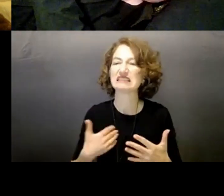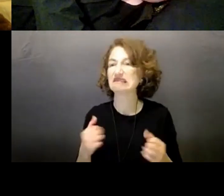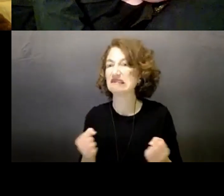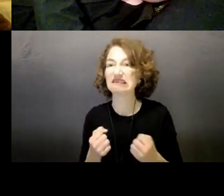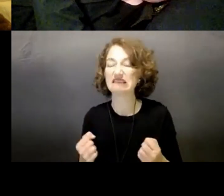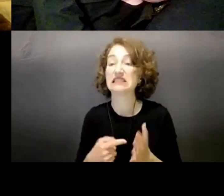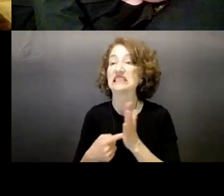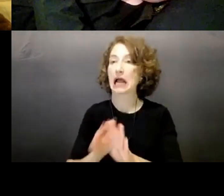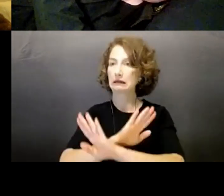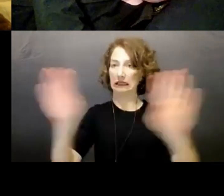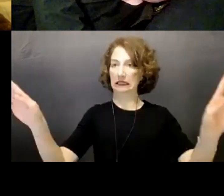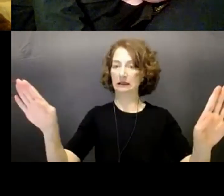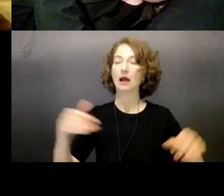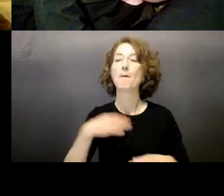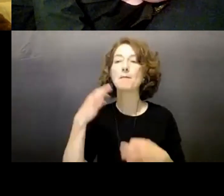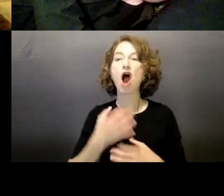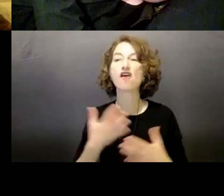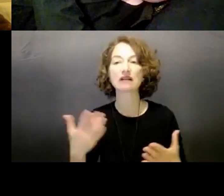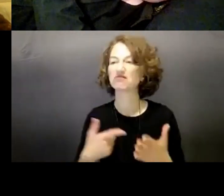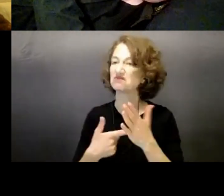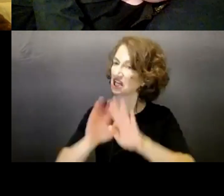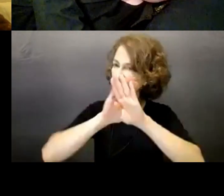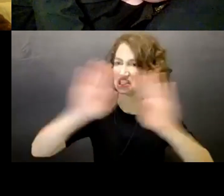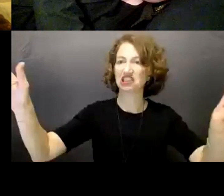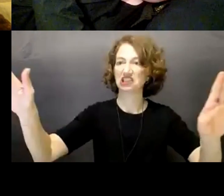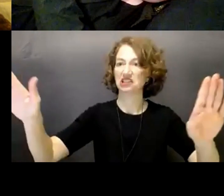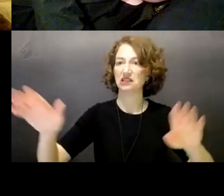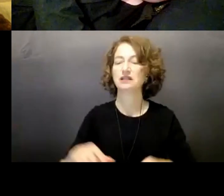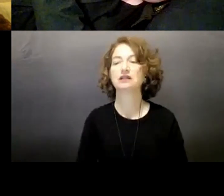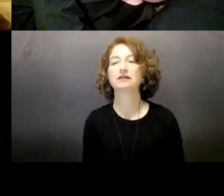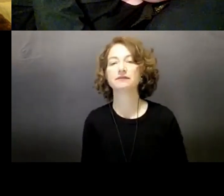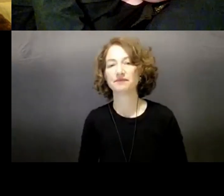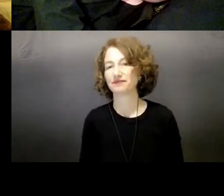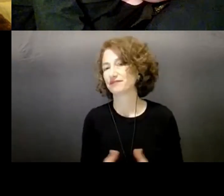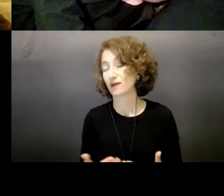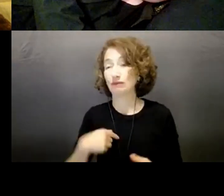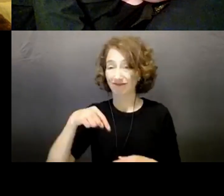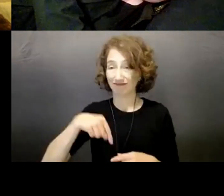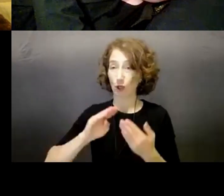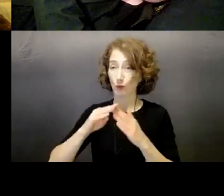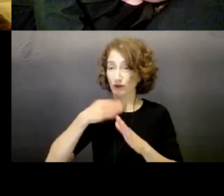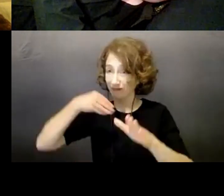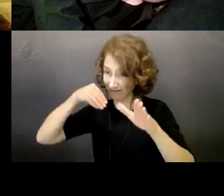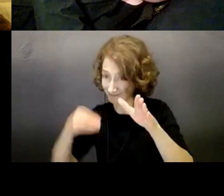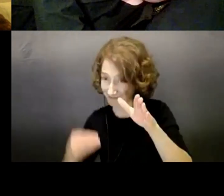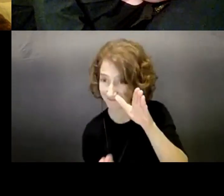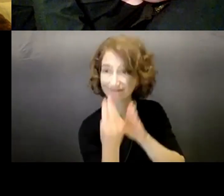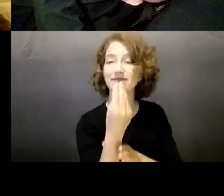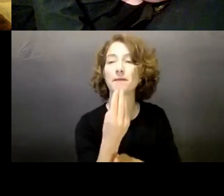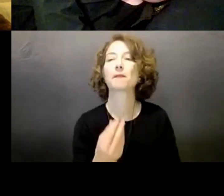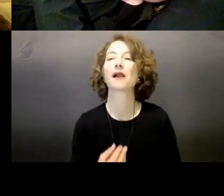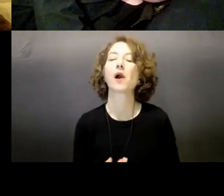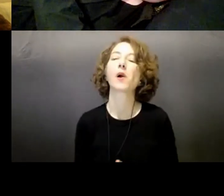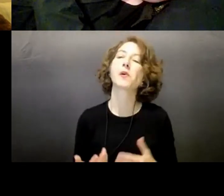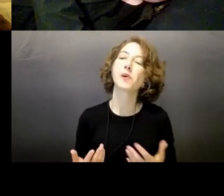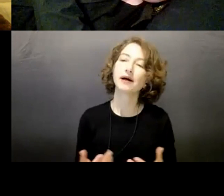that I need anything, as much as I've been in this community. And I just think that